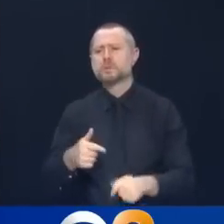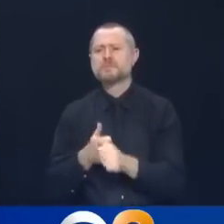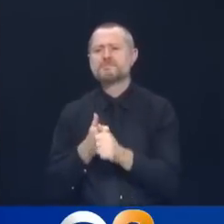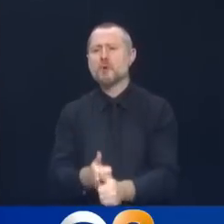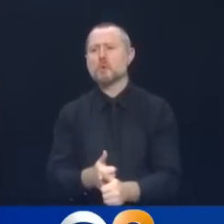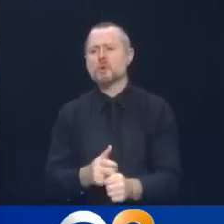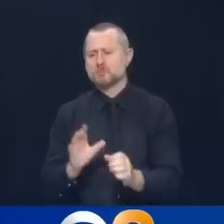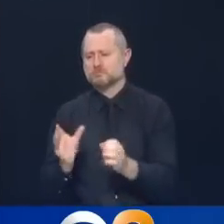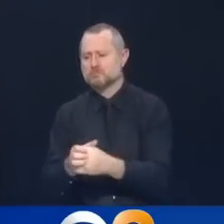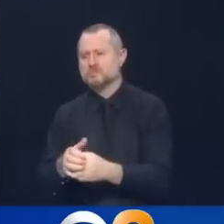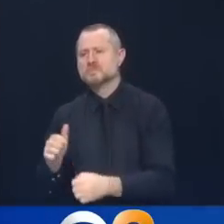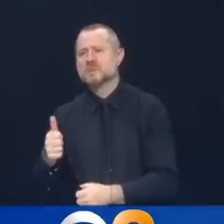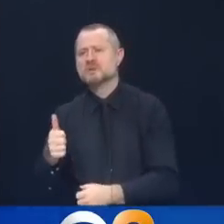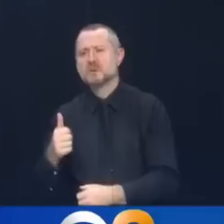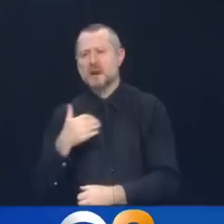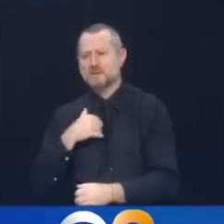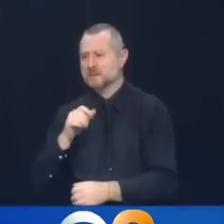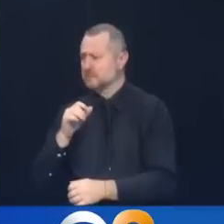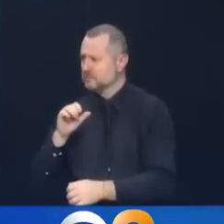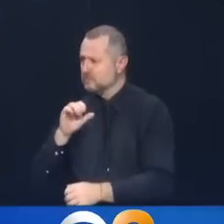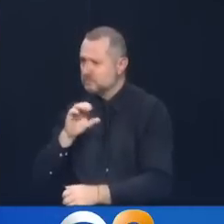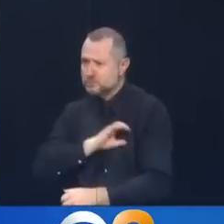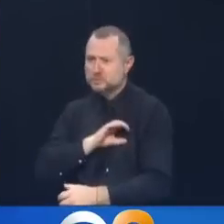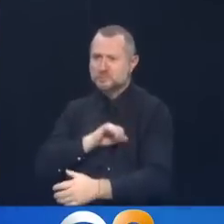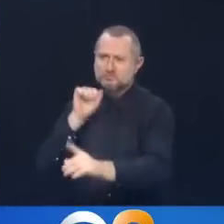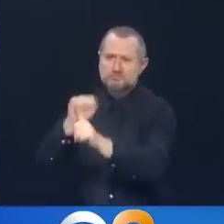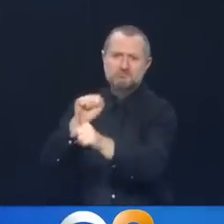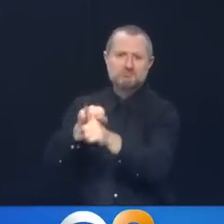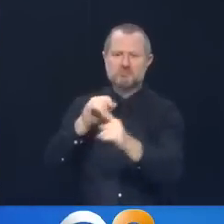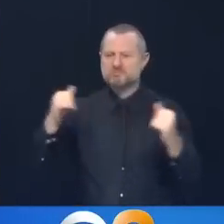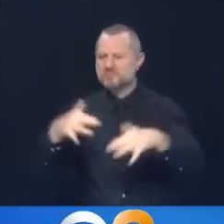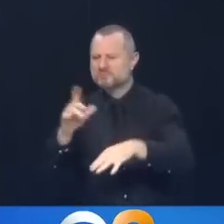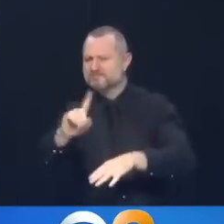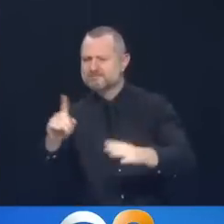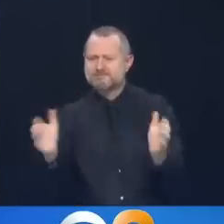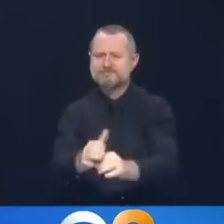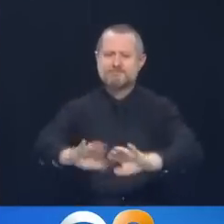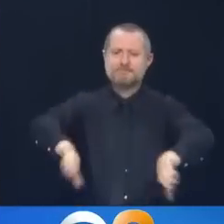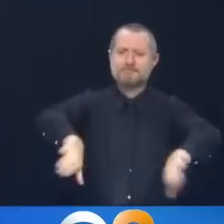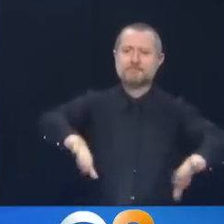I mean, how can you enforce that? That's a different question. Different question.